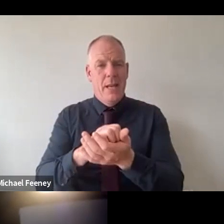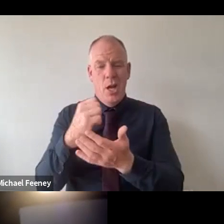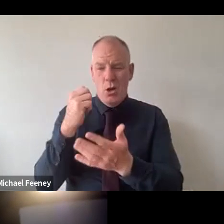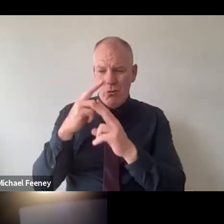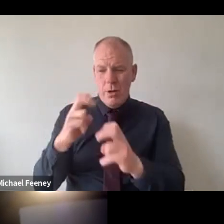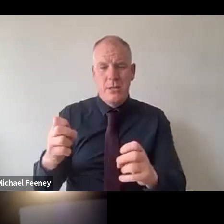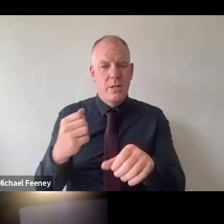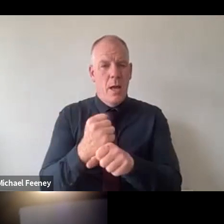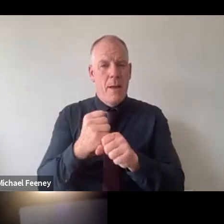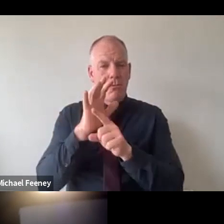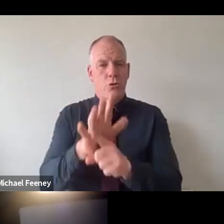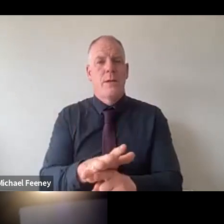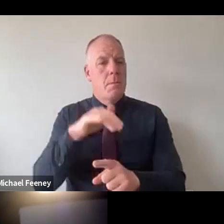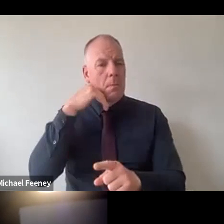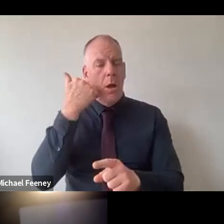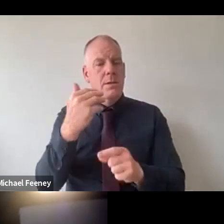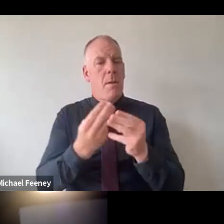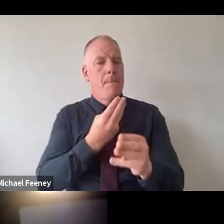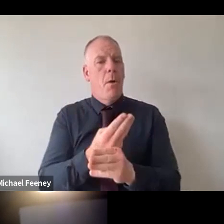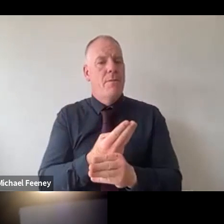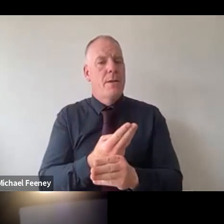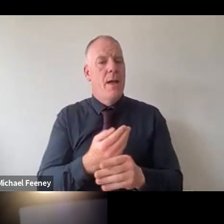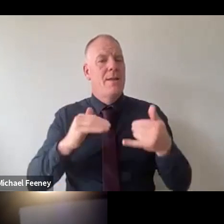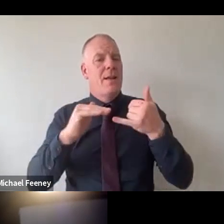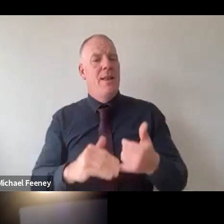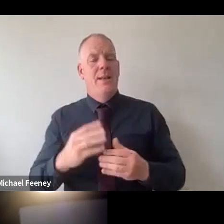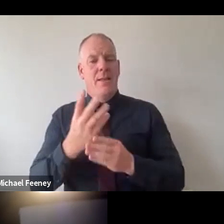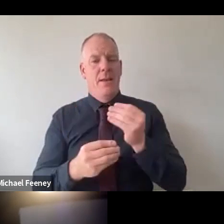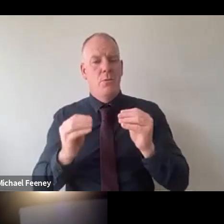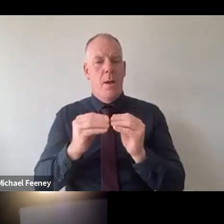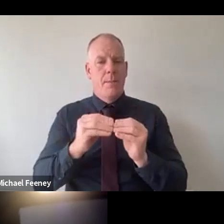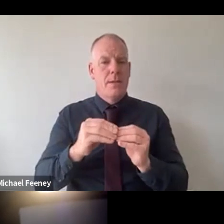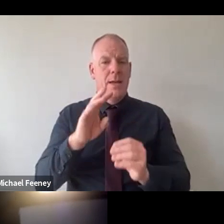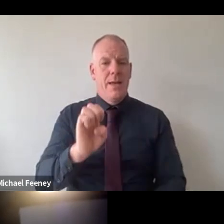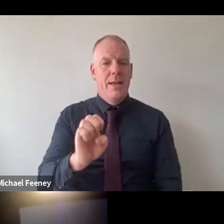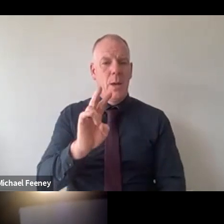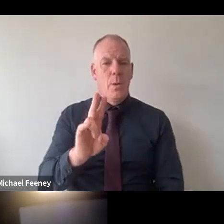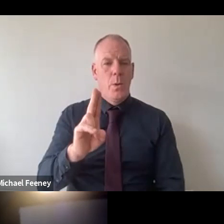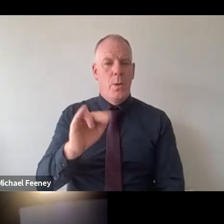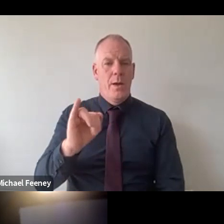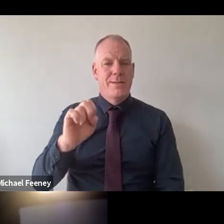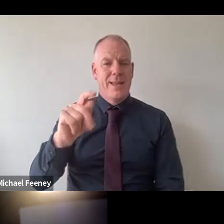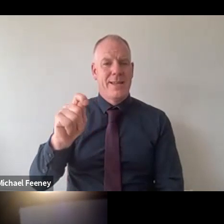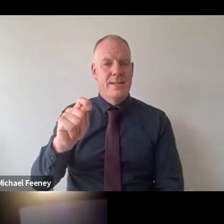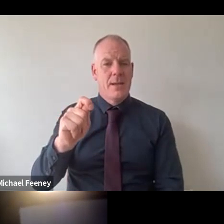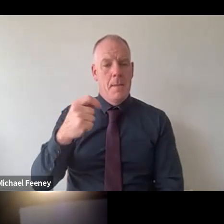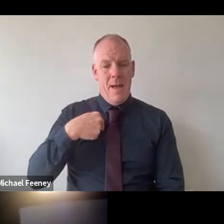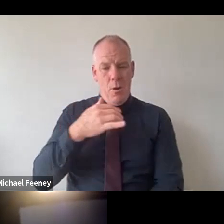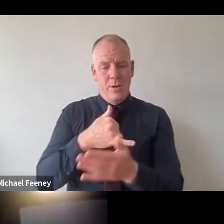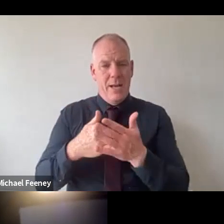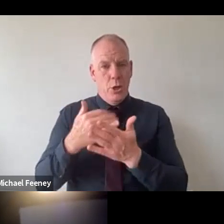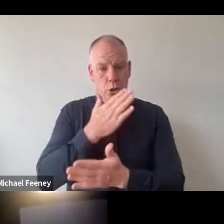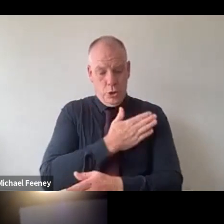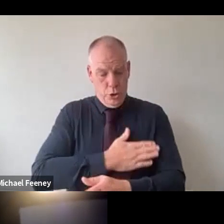grounds of poverty. And the last thing I want to mention is that Equinet, my own organization, we just initiated a research